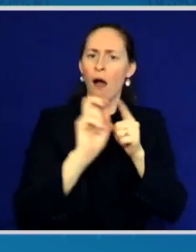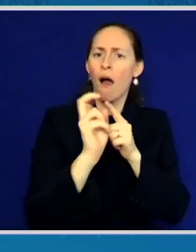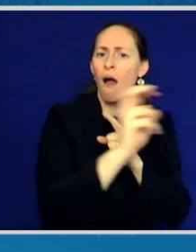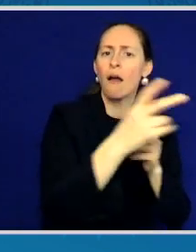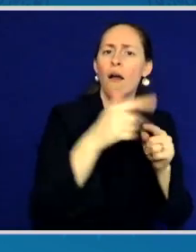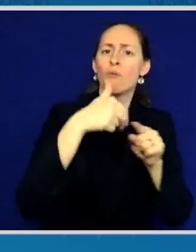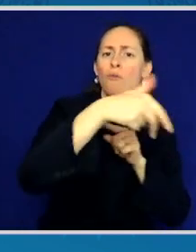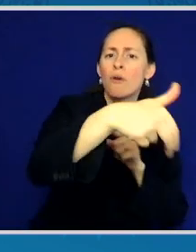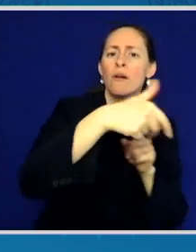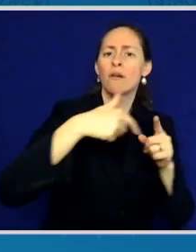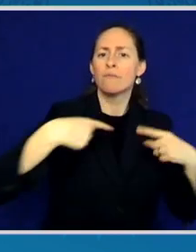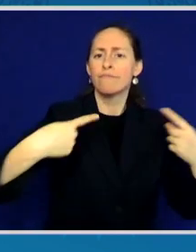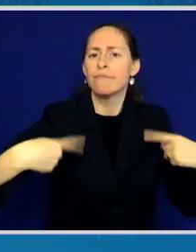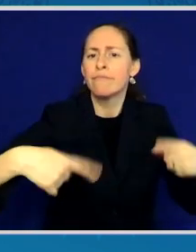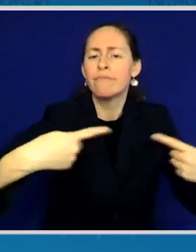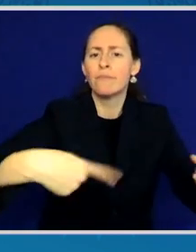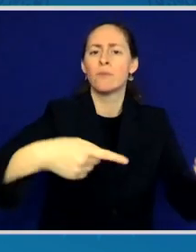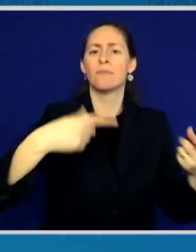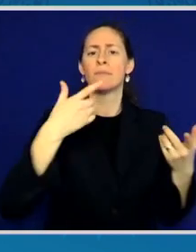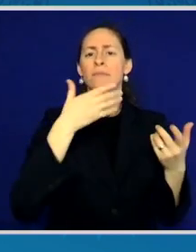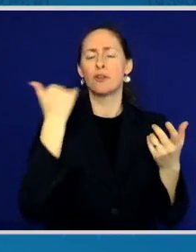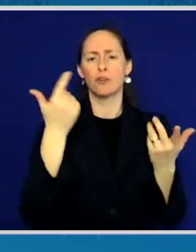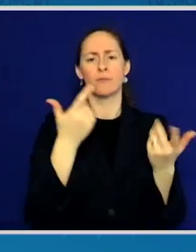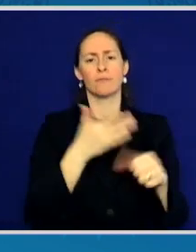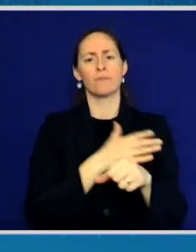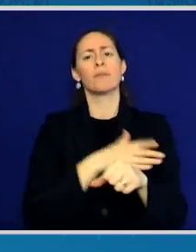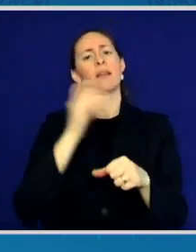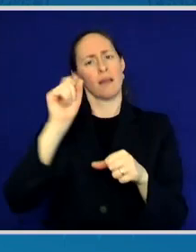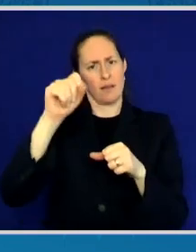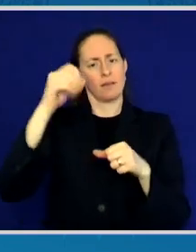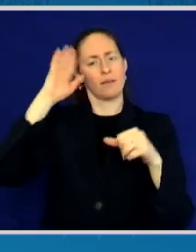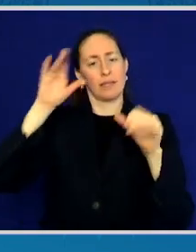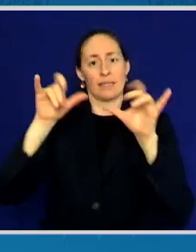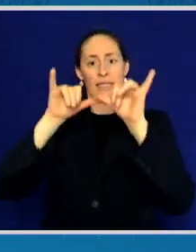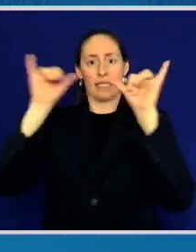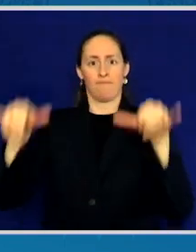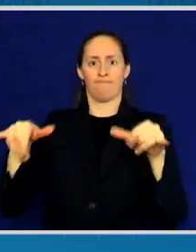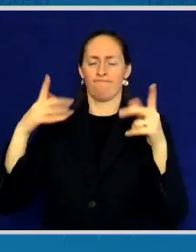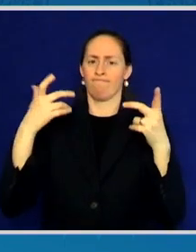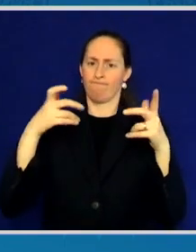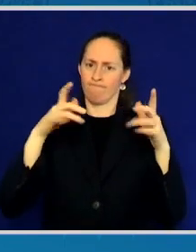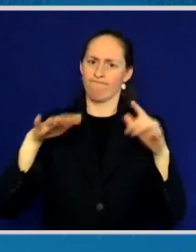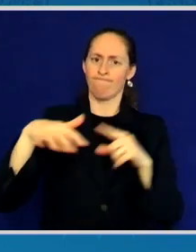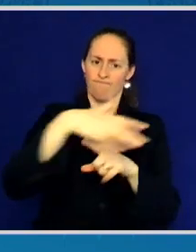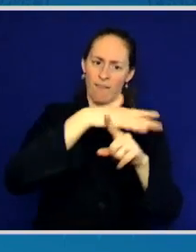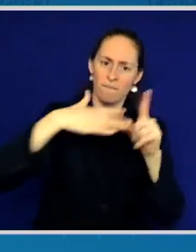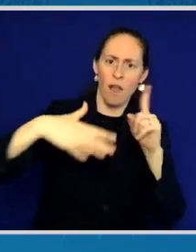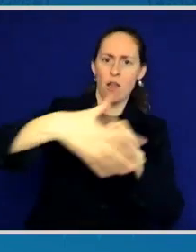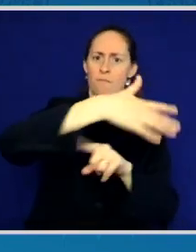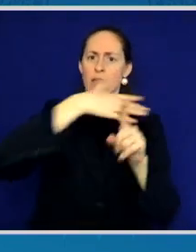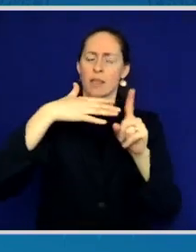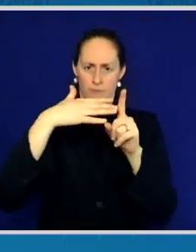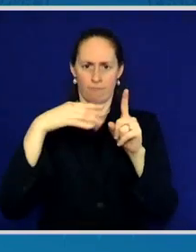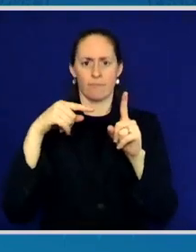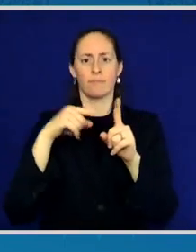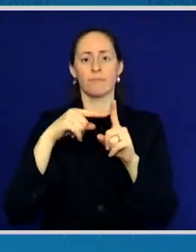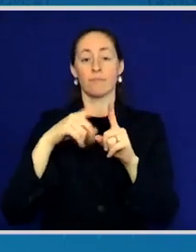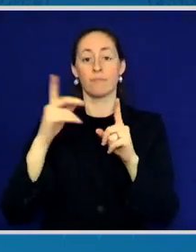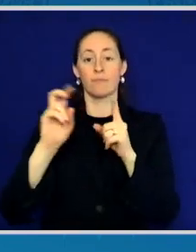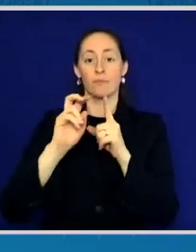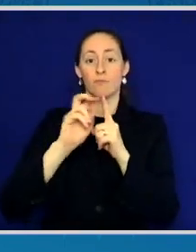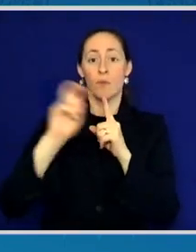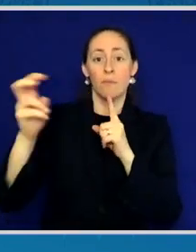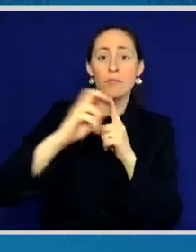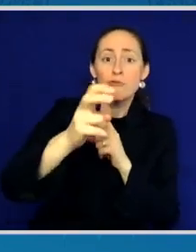product. It is a system and it is an ecology, which means that transit is a piece of all